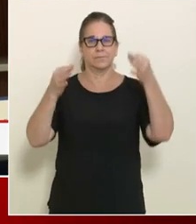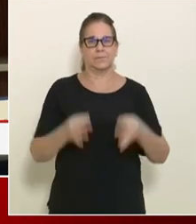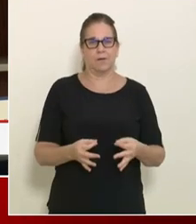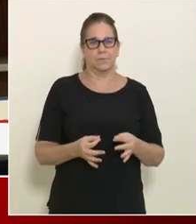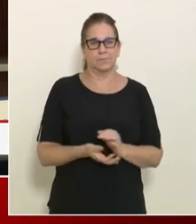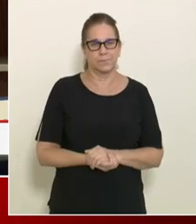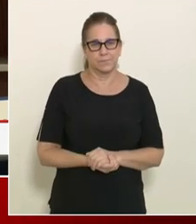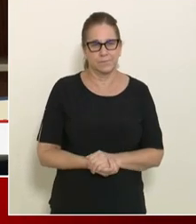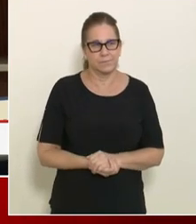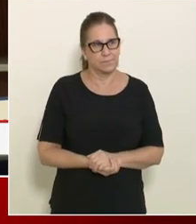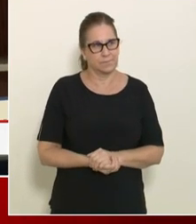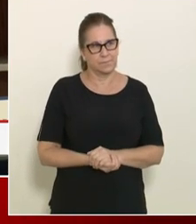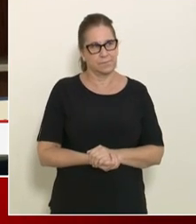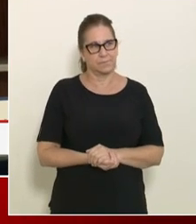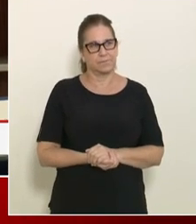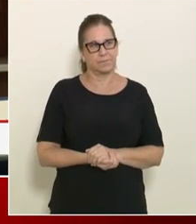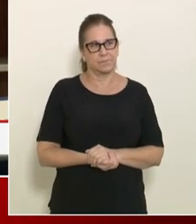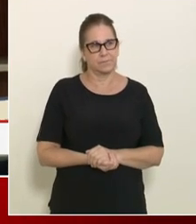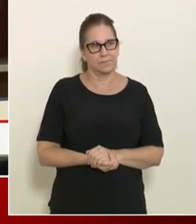age groups.